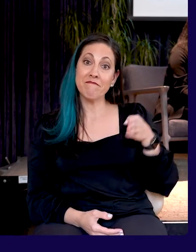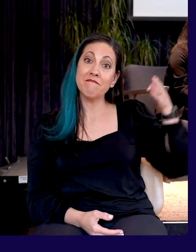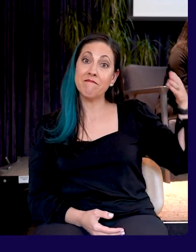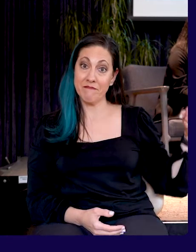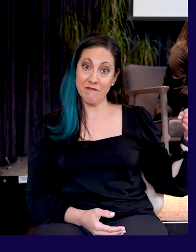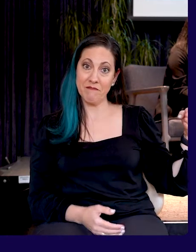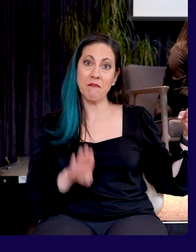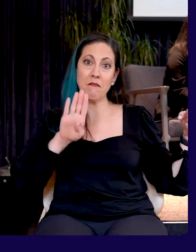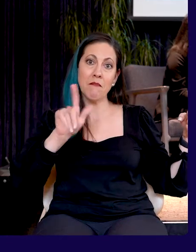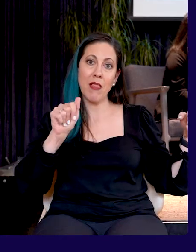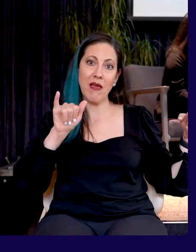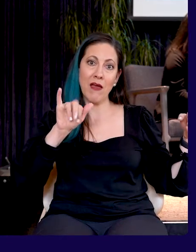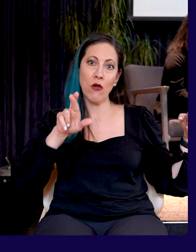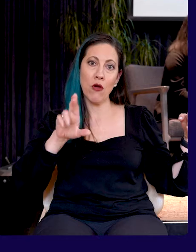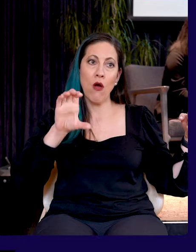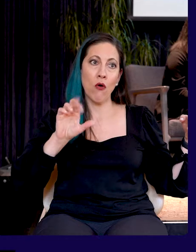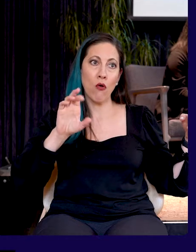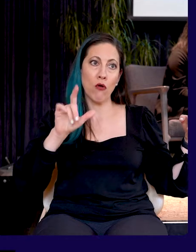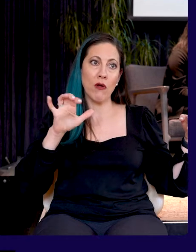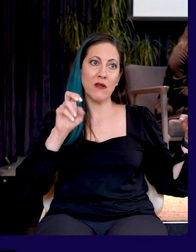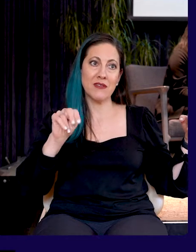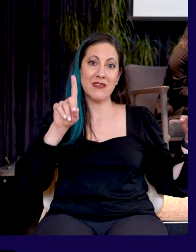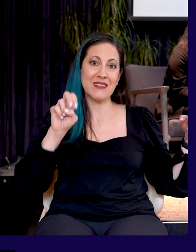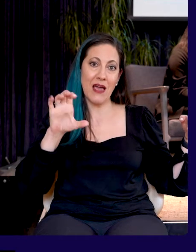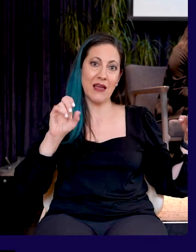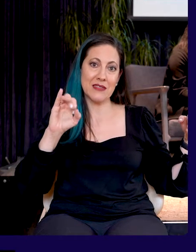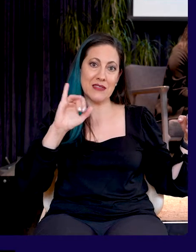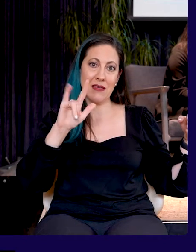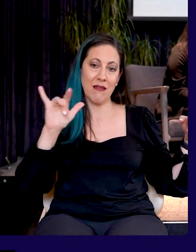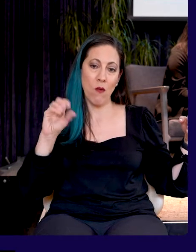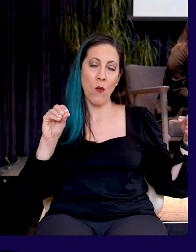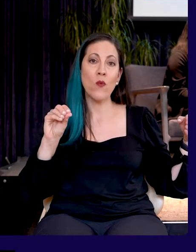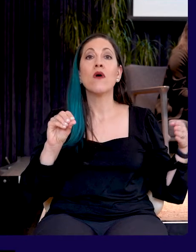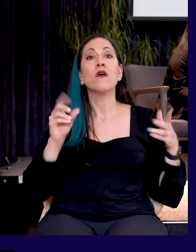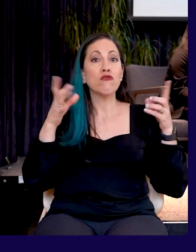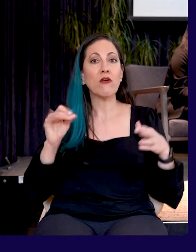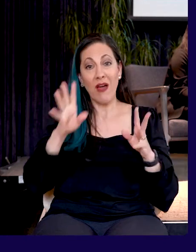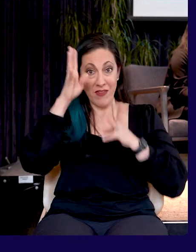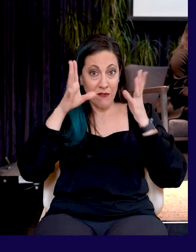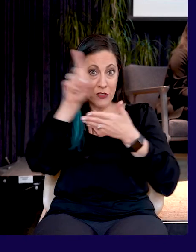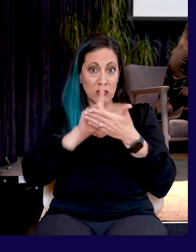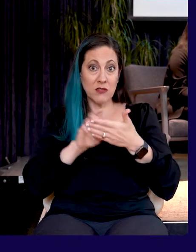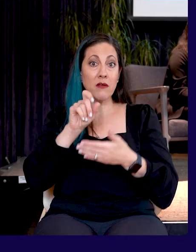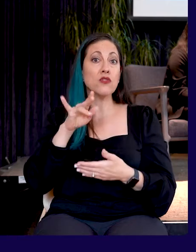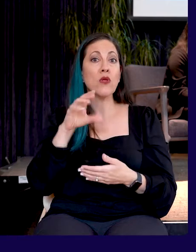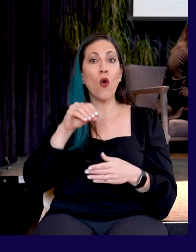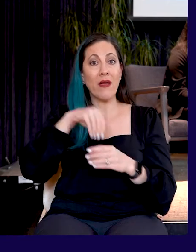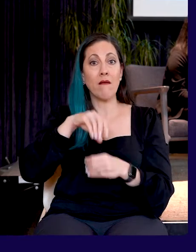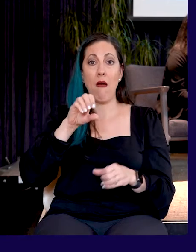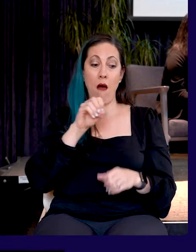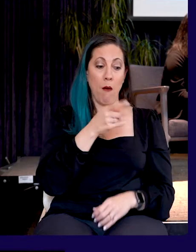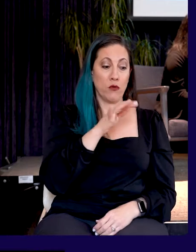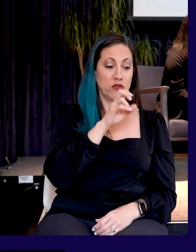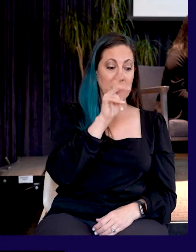Next to Katie, we have Blair Corcoran de Castillo, Director of the Innovation and Design Studio at Opportunity at